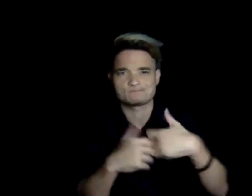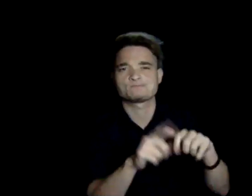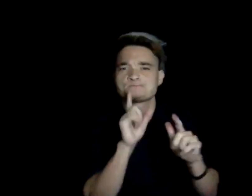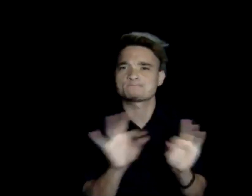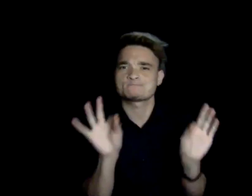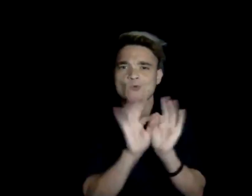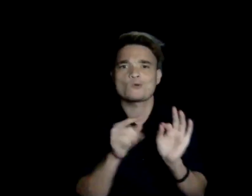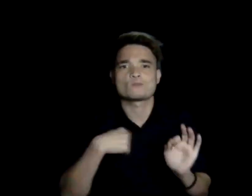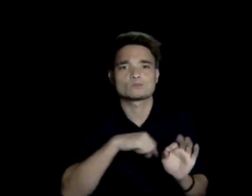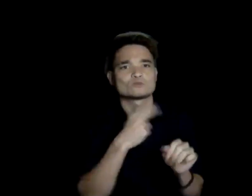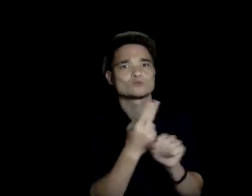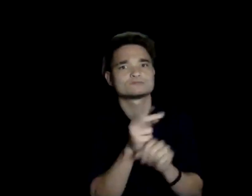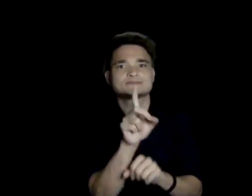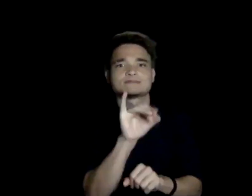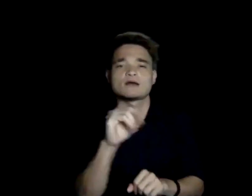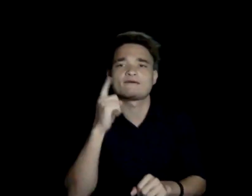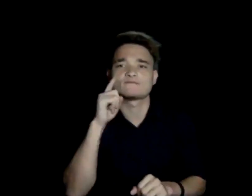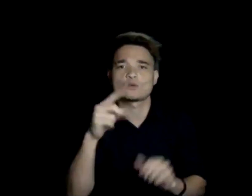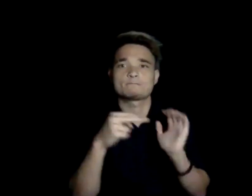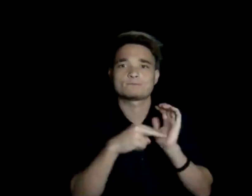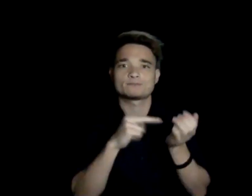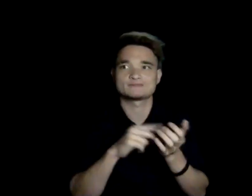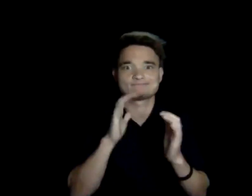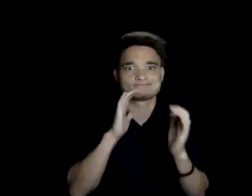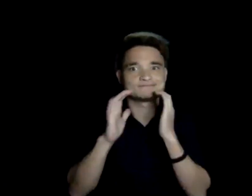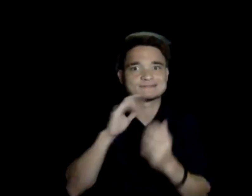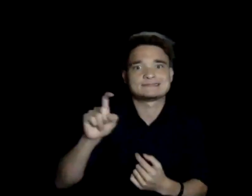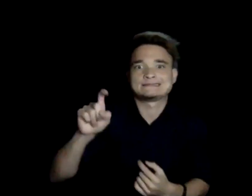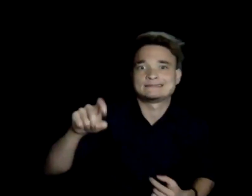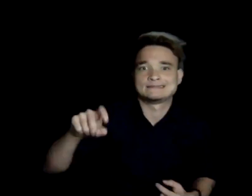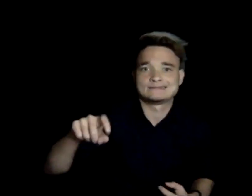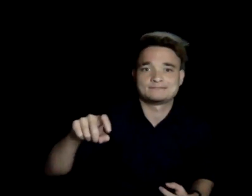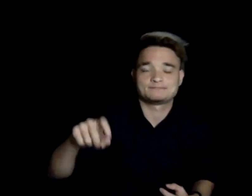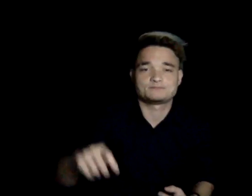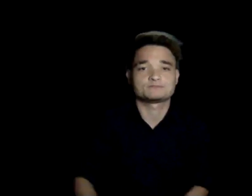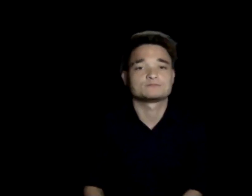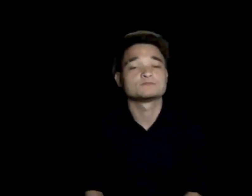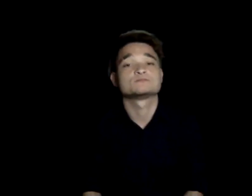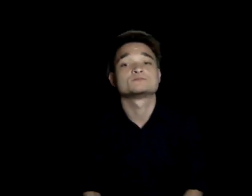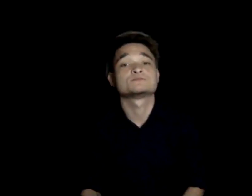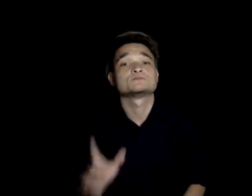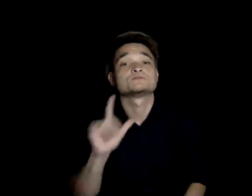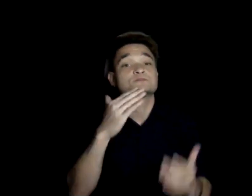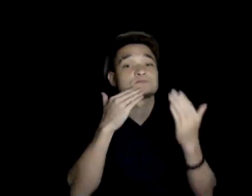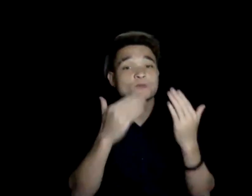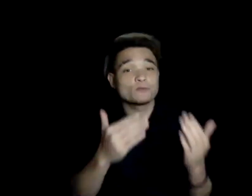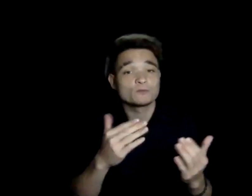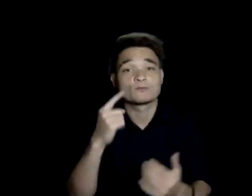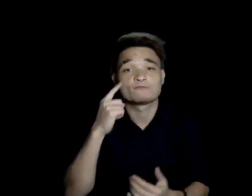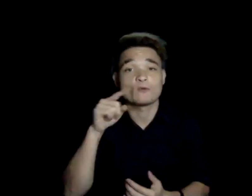I will help to support you guys and figure out how to work with a DI for the communication needs of the